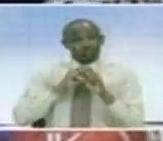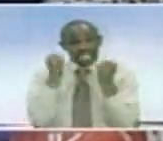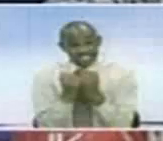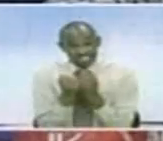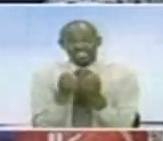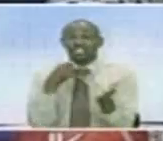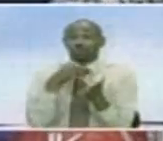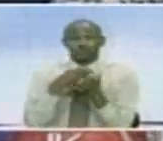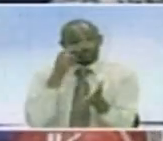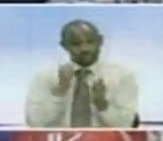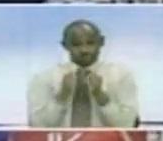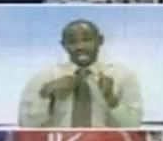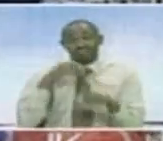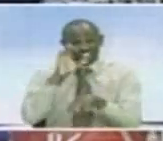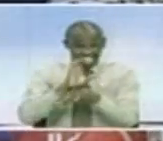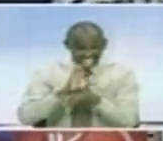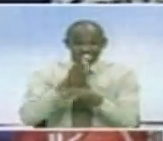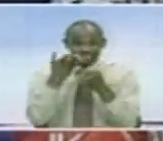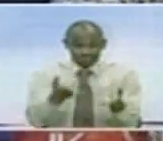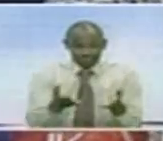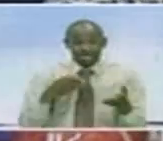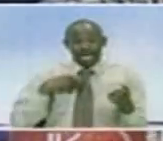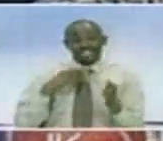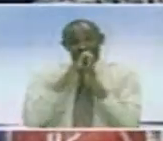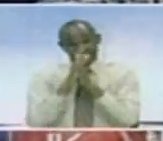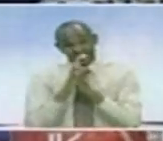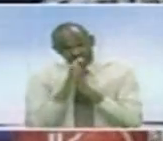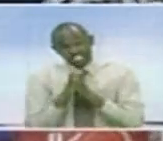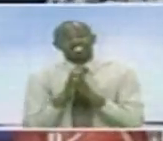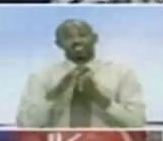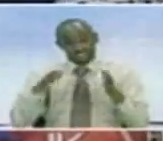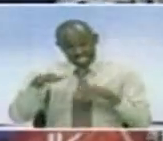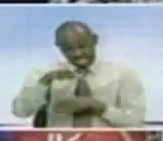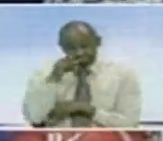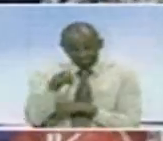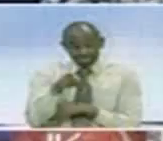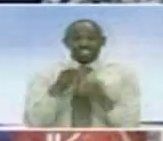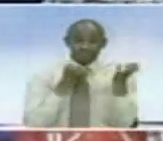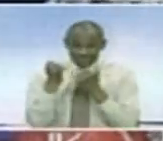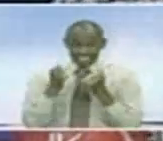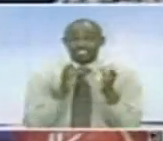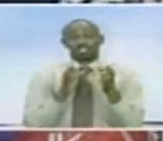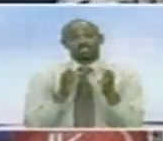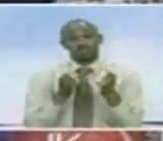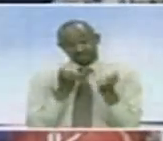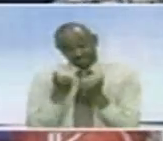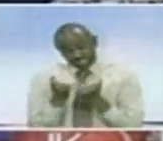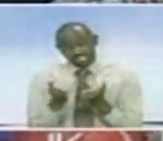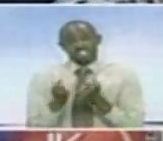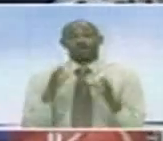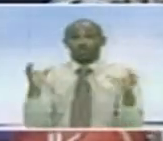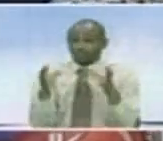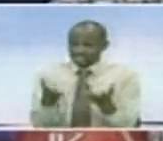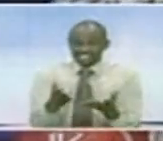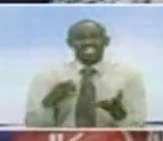which include the churches and the religious fraternity, the business community. Kenya belongs to all of